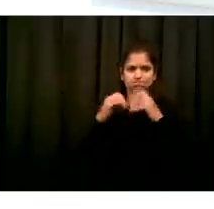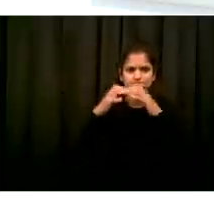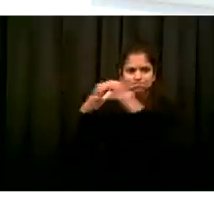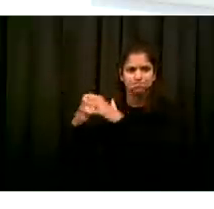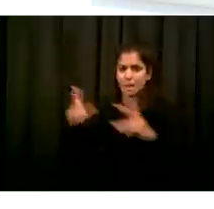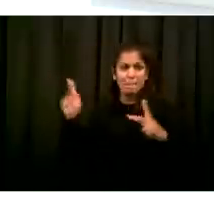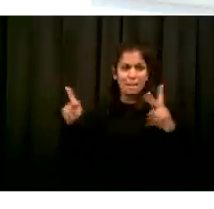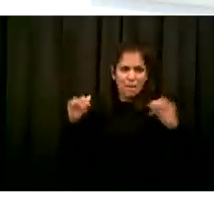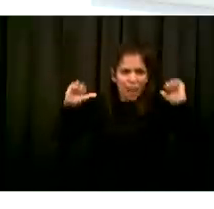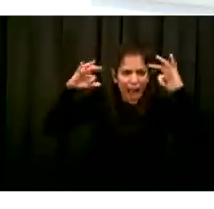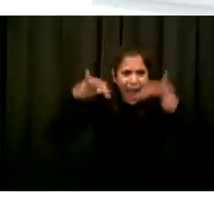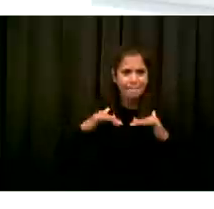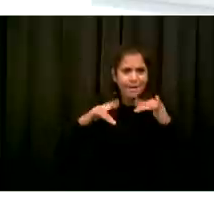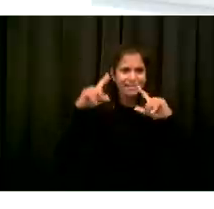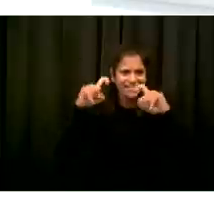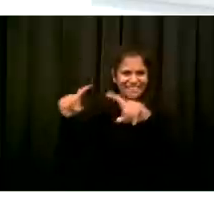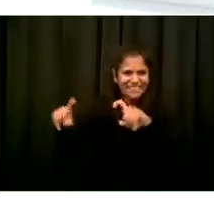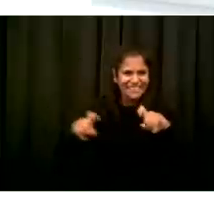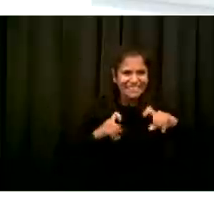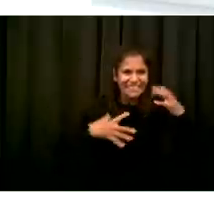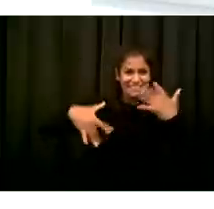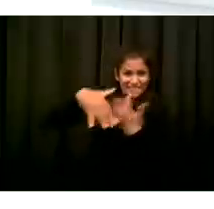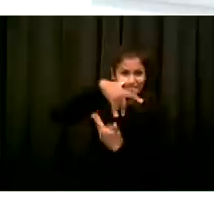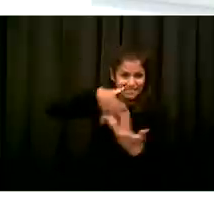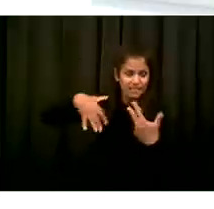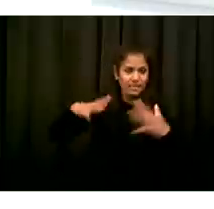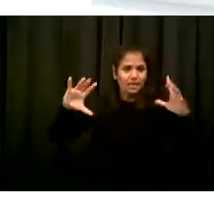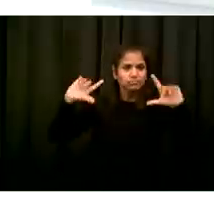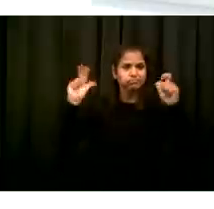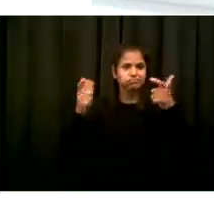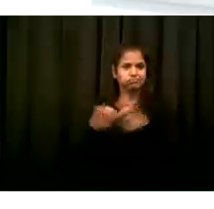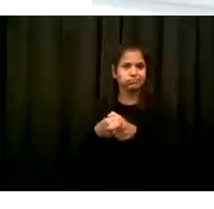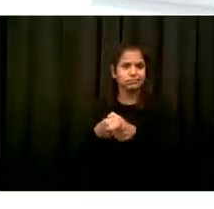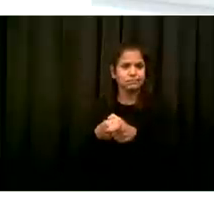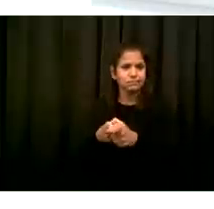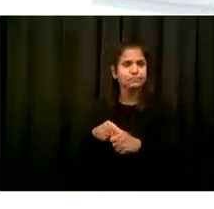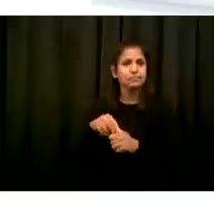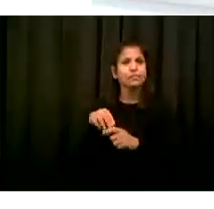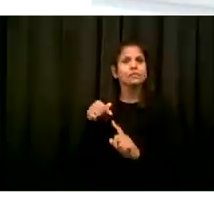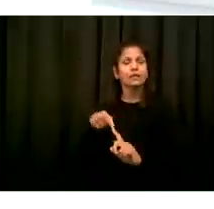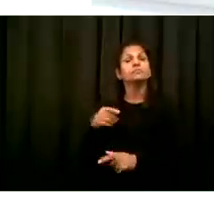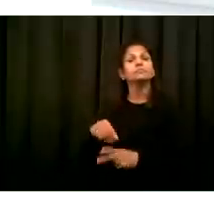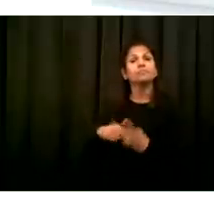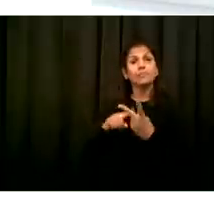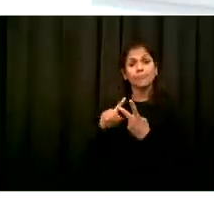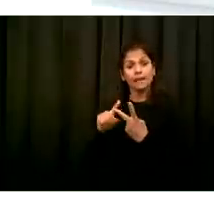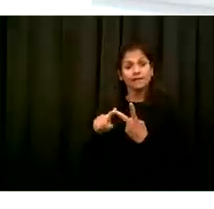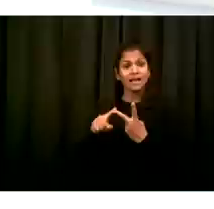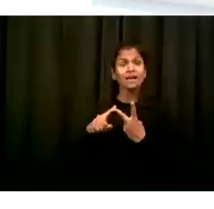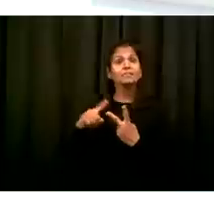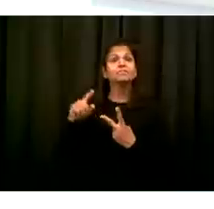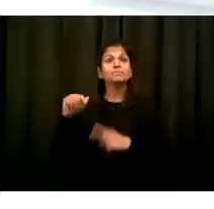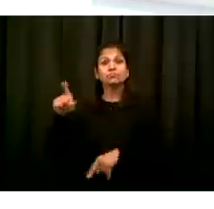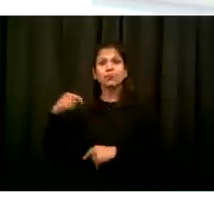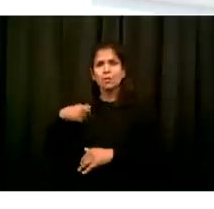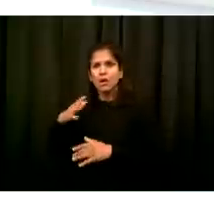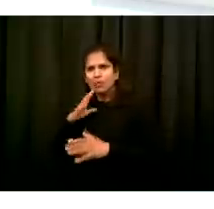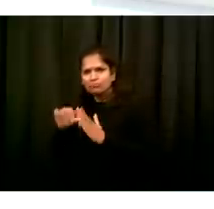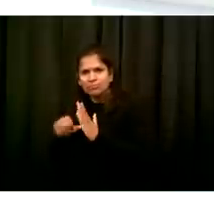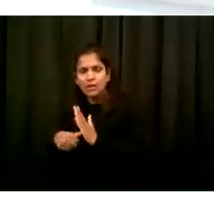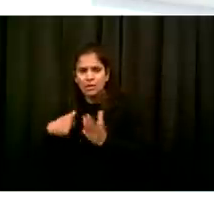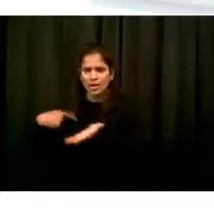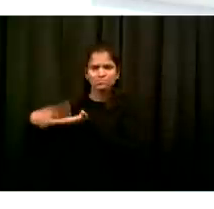mayor said, which is that we have been in dialogue with our counterparts at the state, including health officials at the state